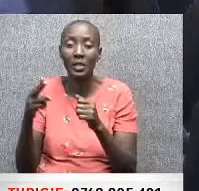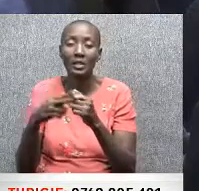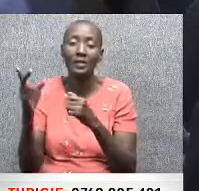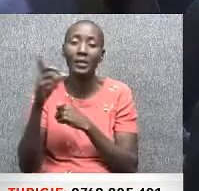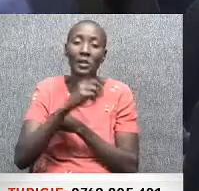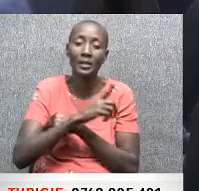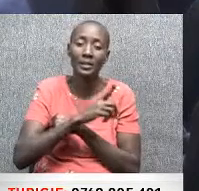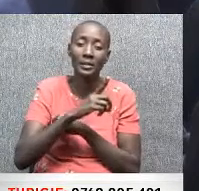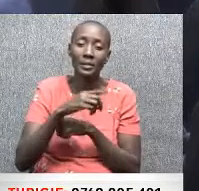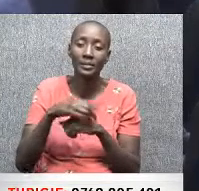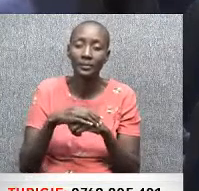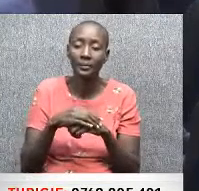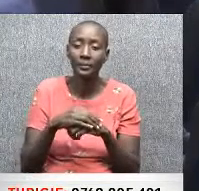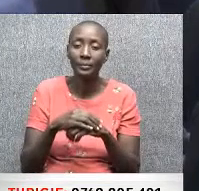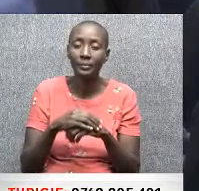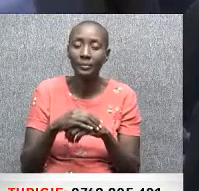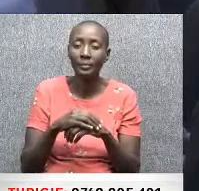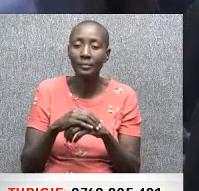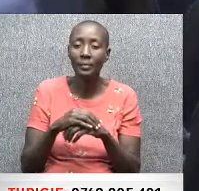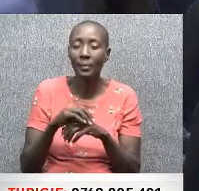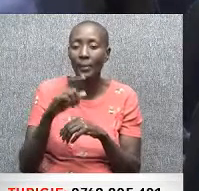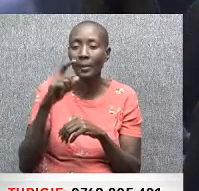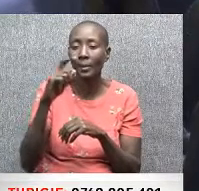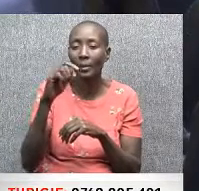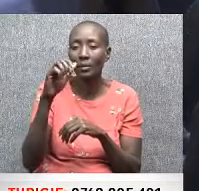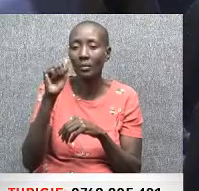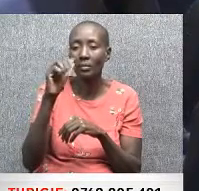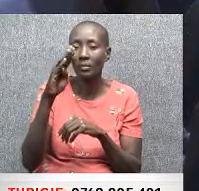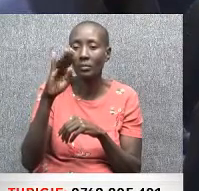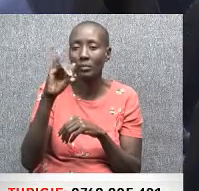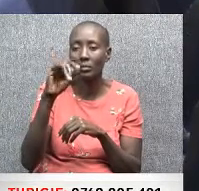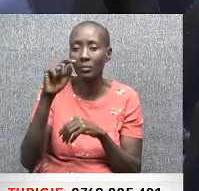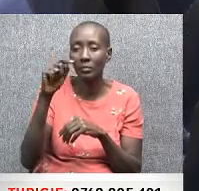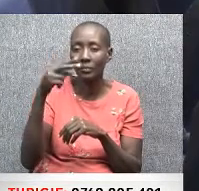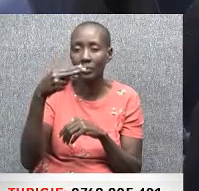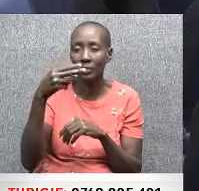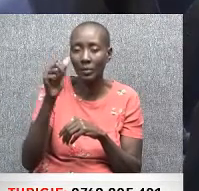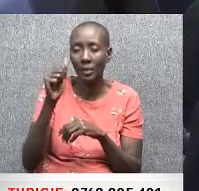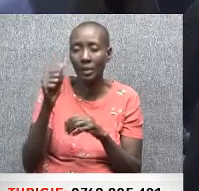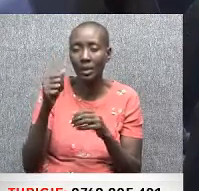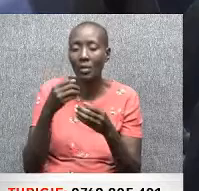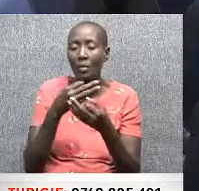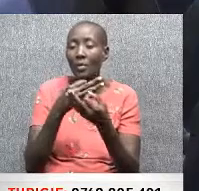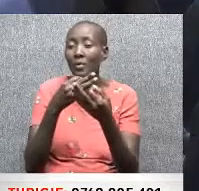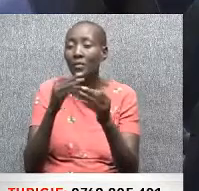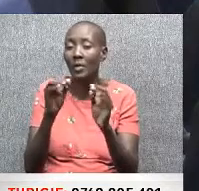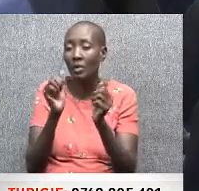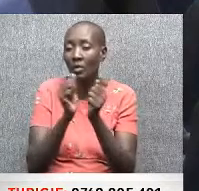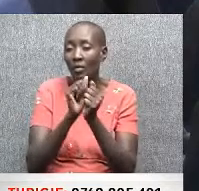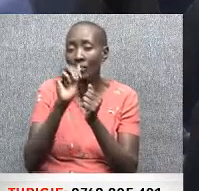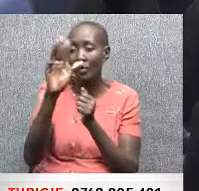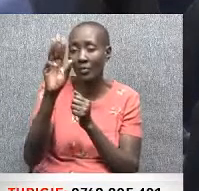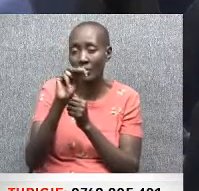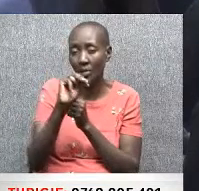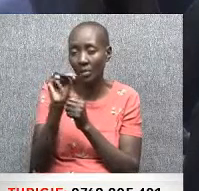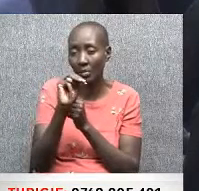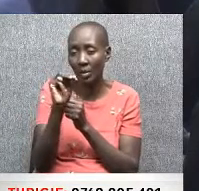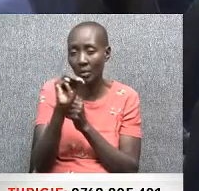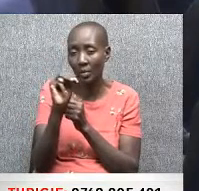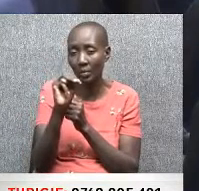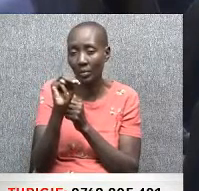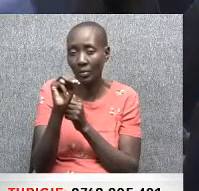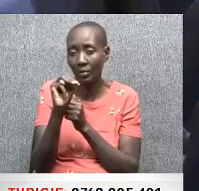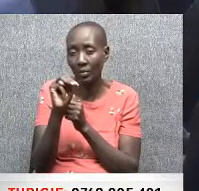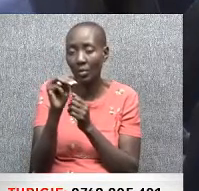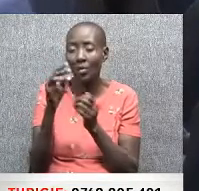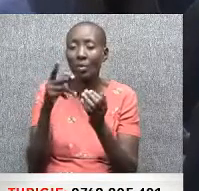days. The first accused person may be released on a bond of Kenya shillings 15 million with one surety of a like sum or deposit